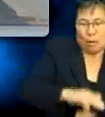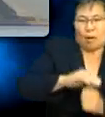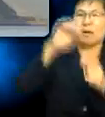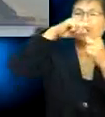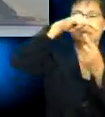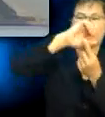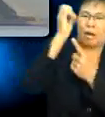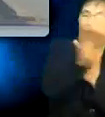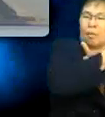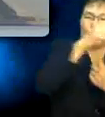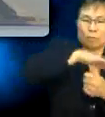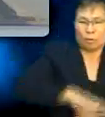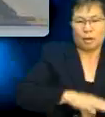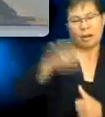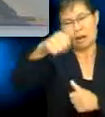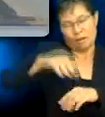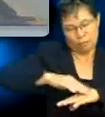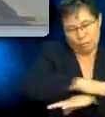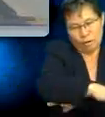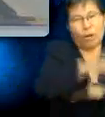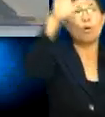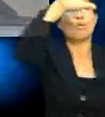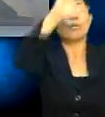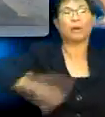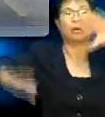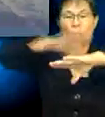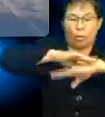and other factors that influence the weather on Earth.